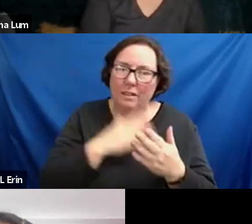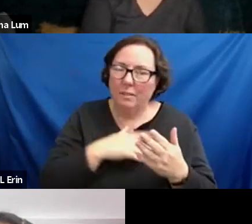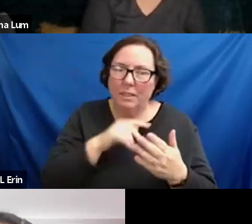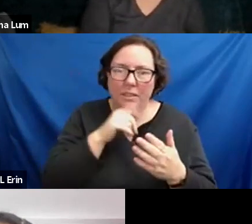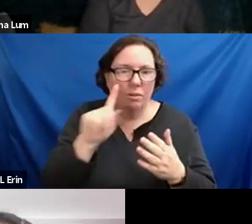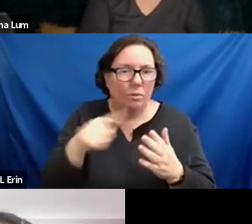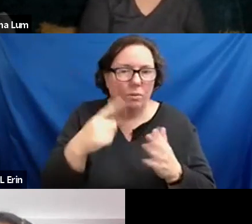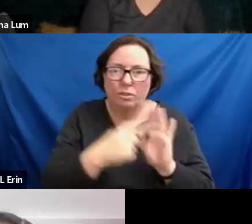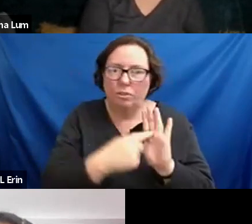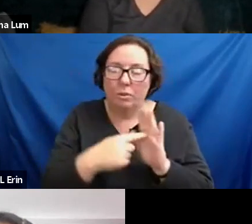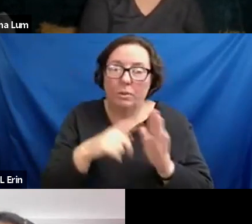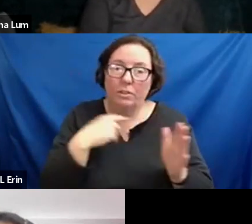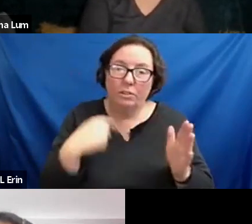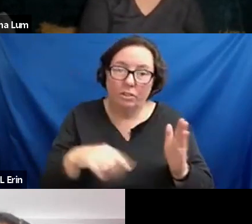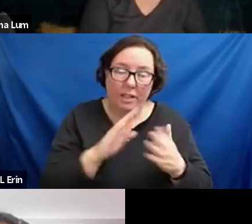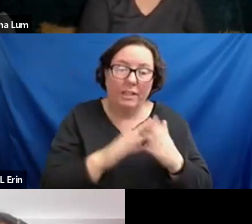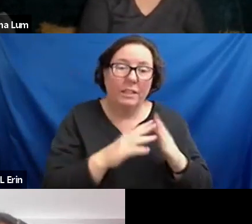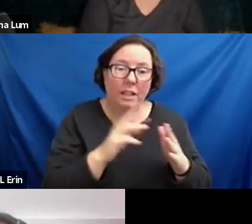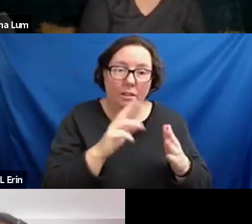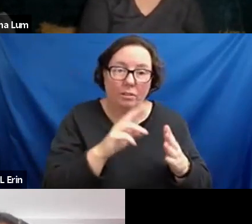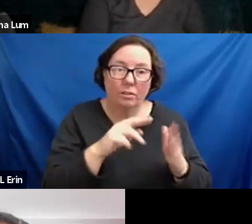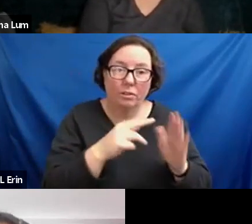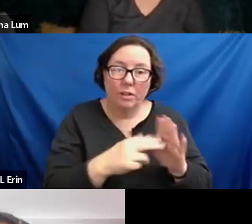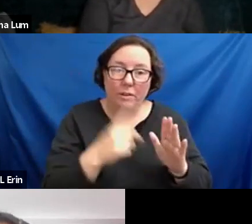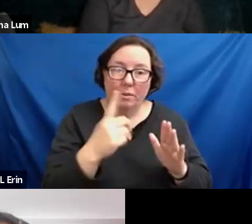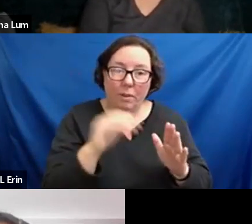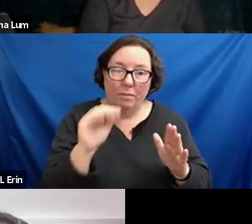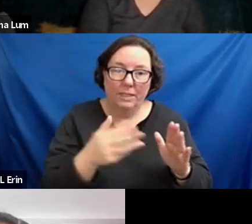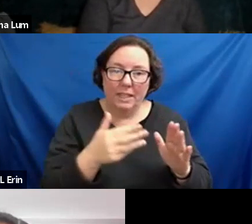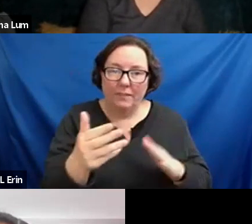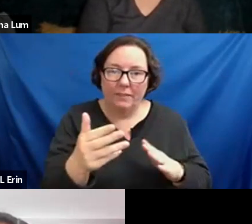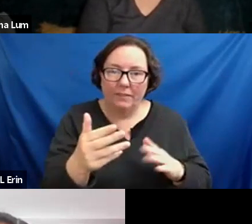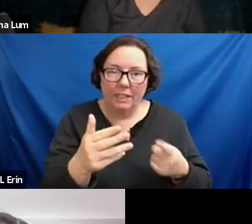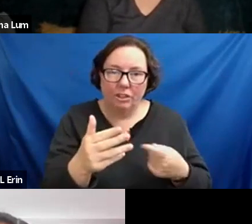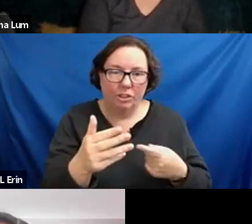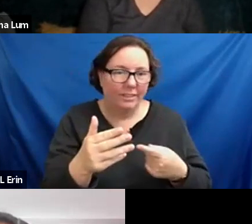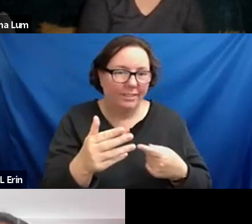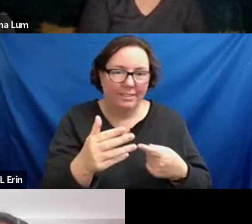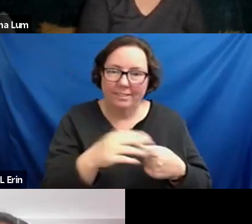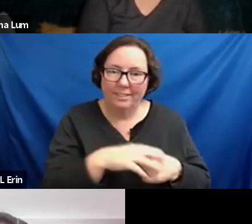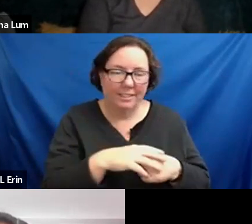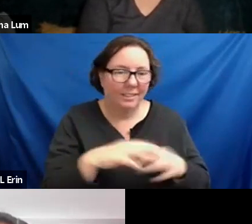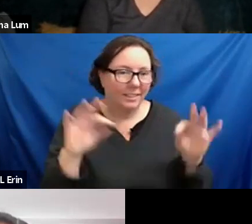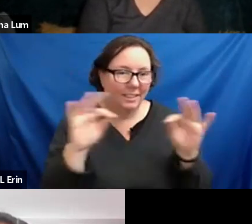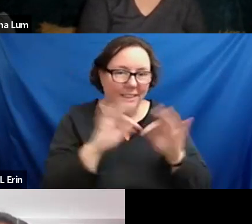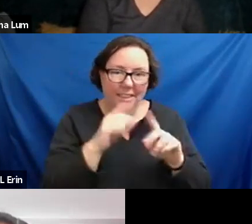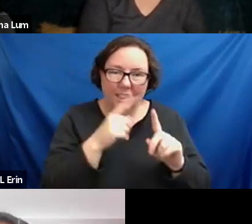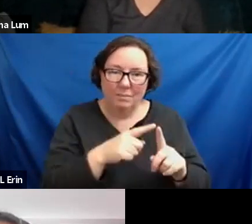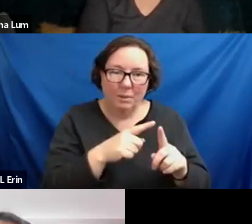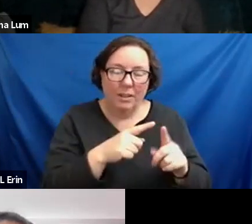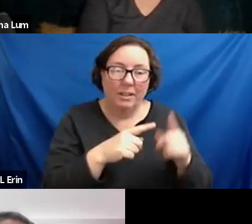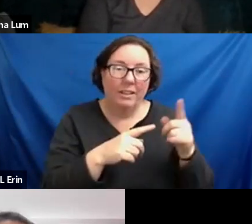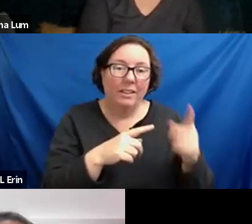show us that Chinatown represents 1% of invitations. the key point is